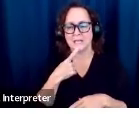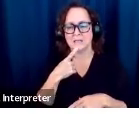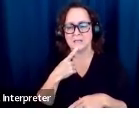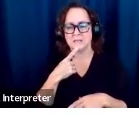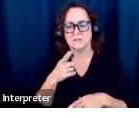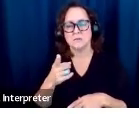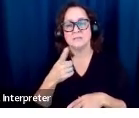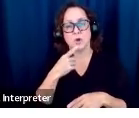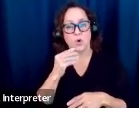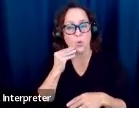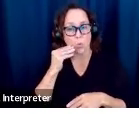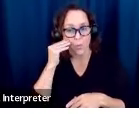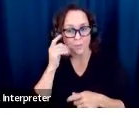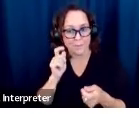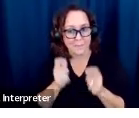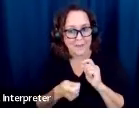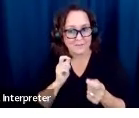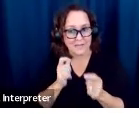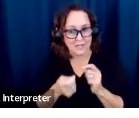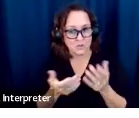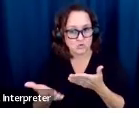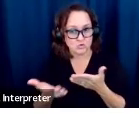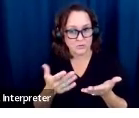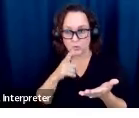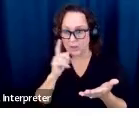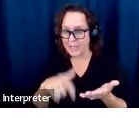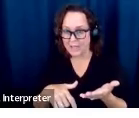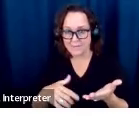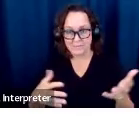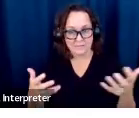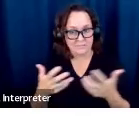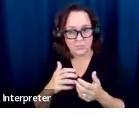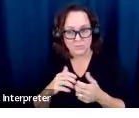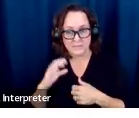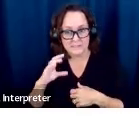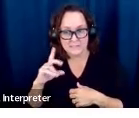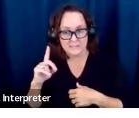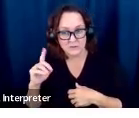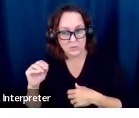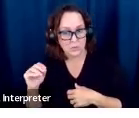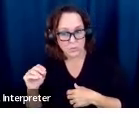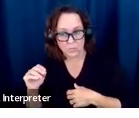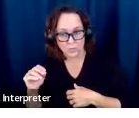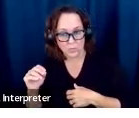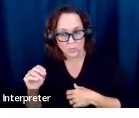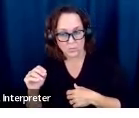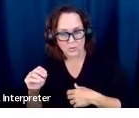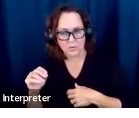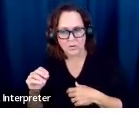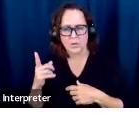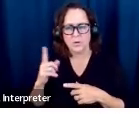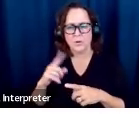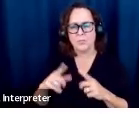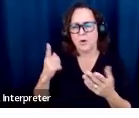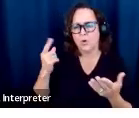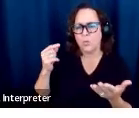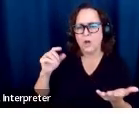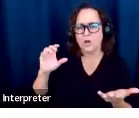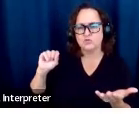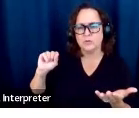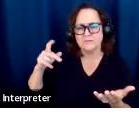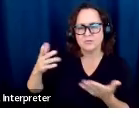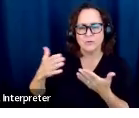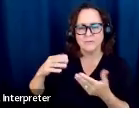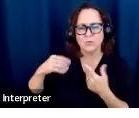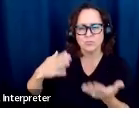we said that home modification services do not have to affiliate with CDDOs. What service providers will be